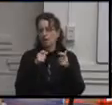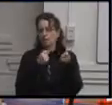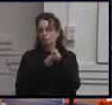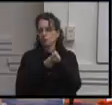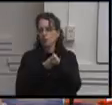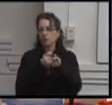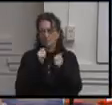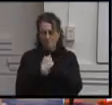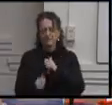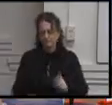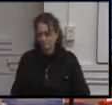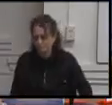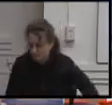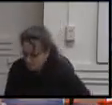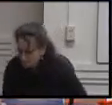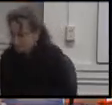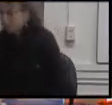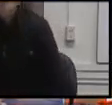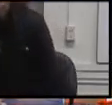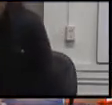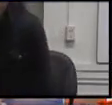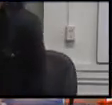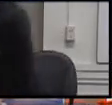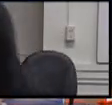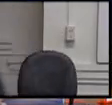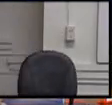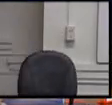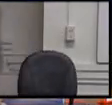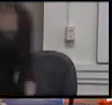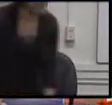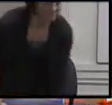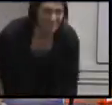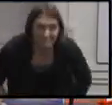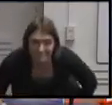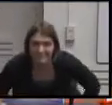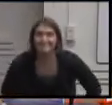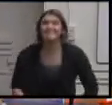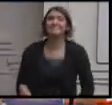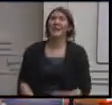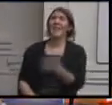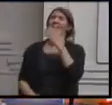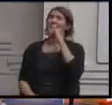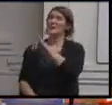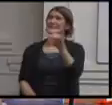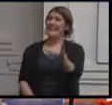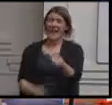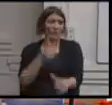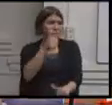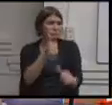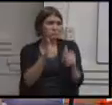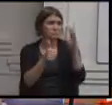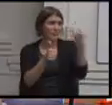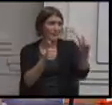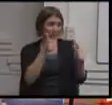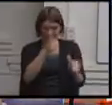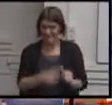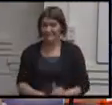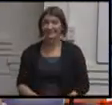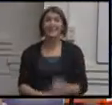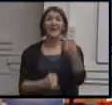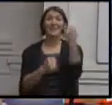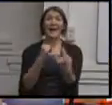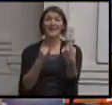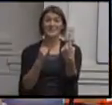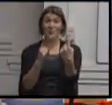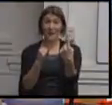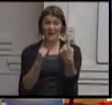The last item on the agenda. Thank you. Thank you, Larry. Thanks for staying. Sure, no problem. The last item on the agenda is